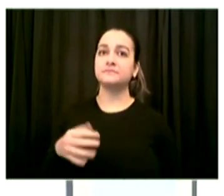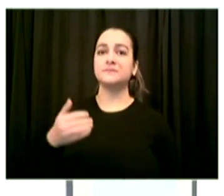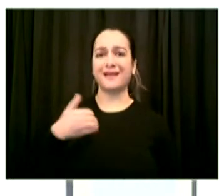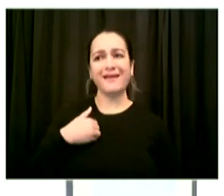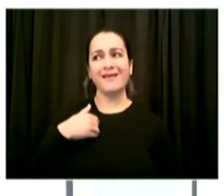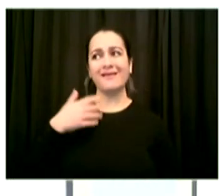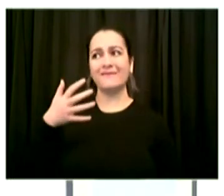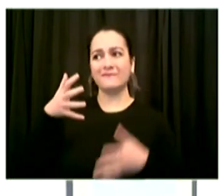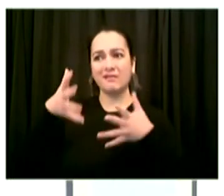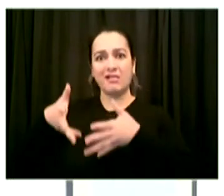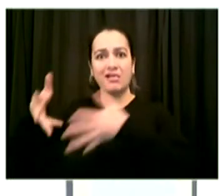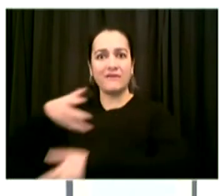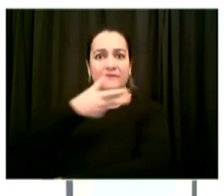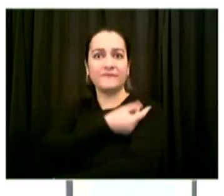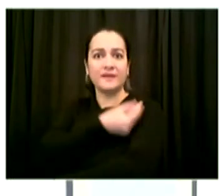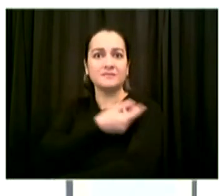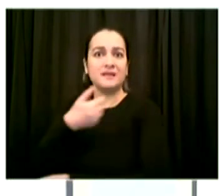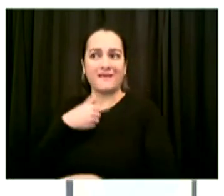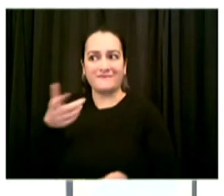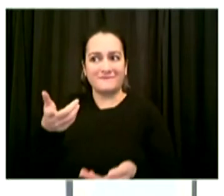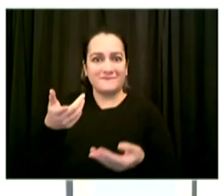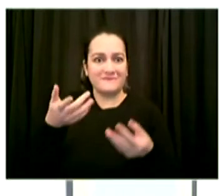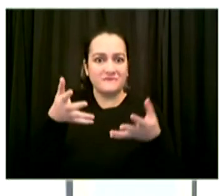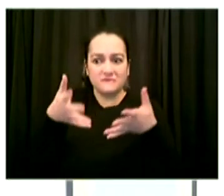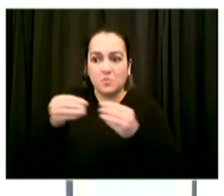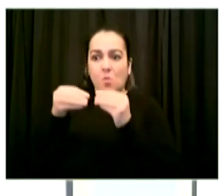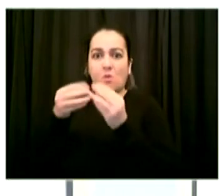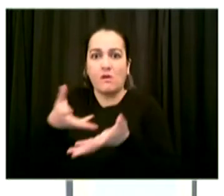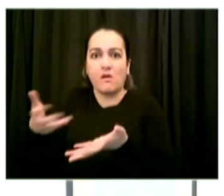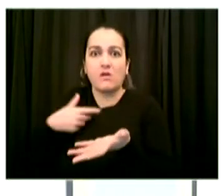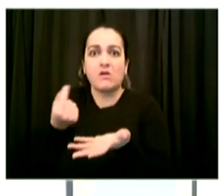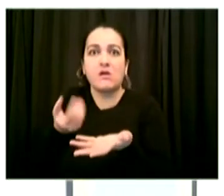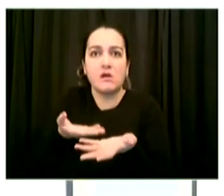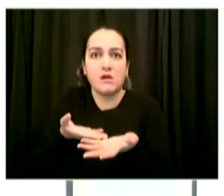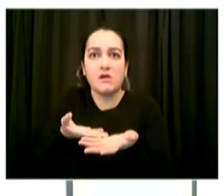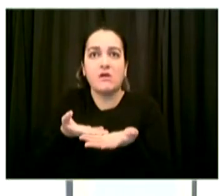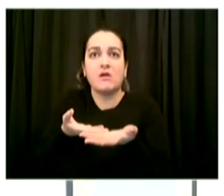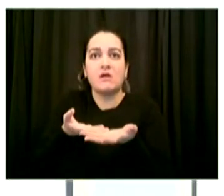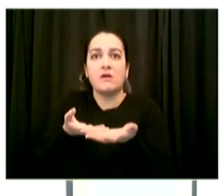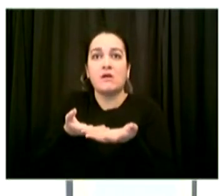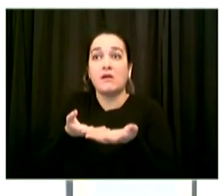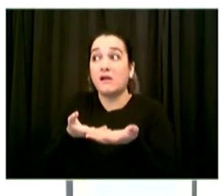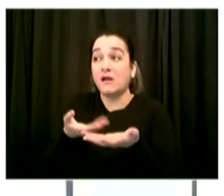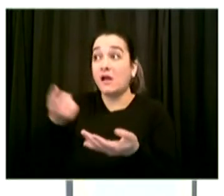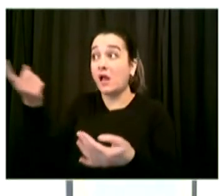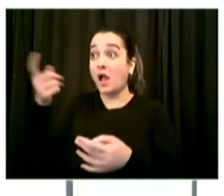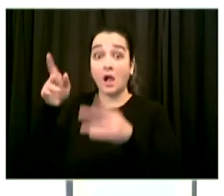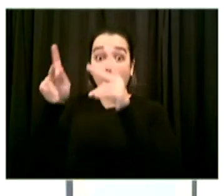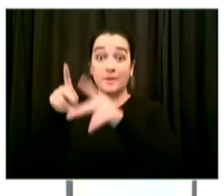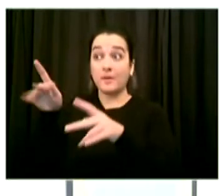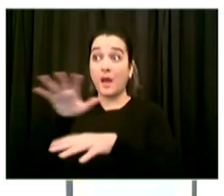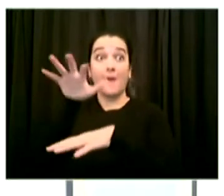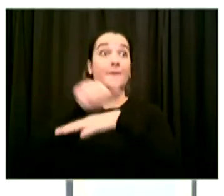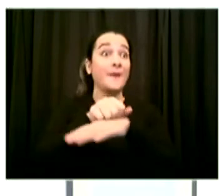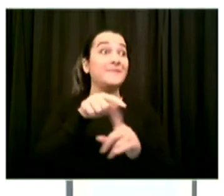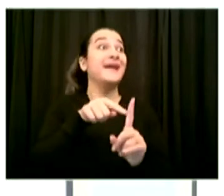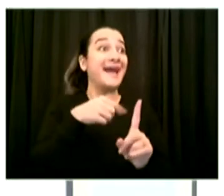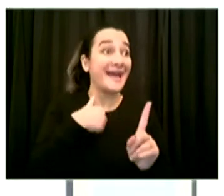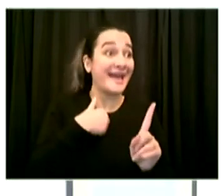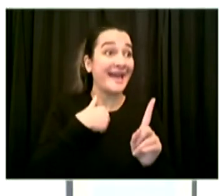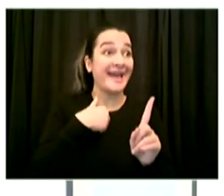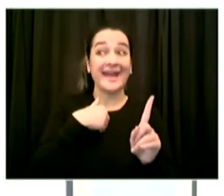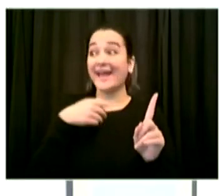the end of the day, when there are doses remaining in specific vials that have been opened, So those are the pool of